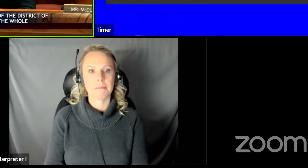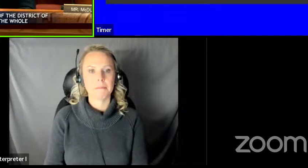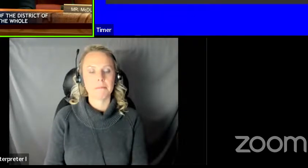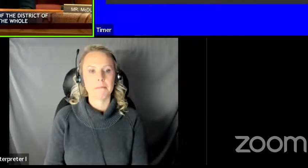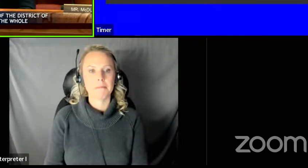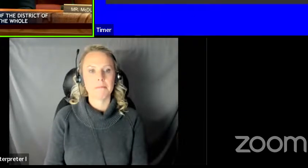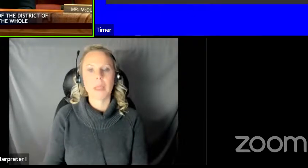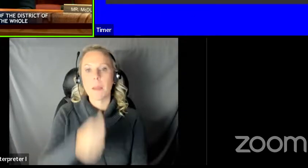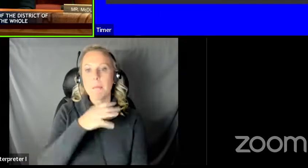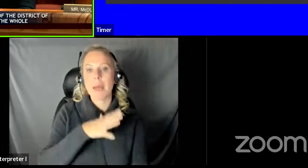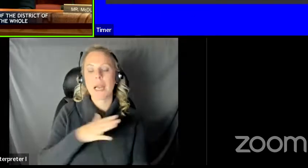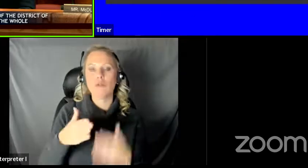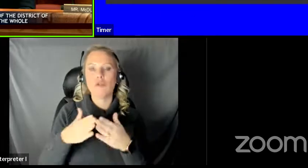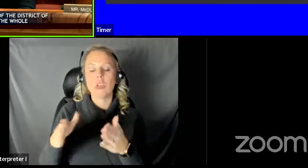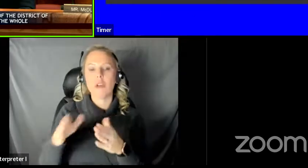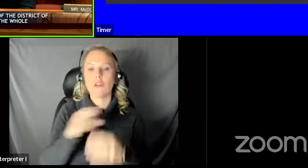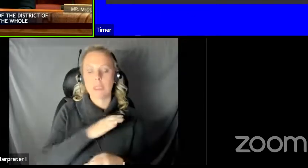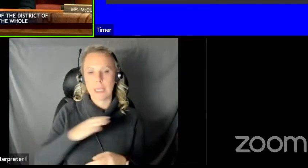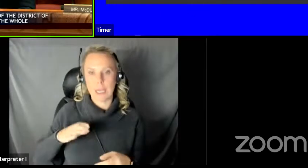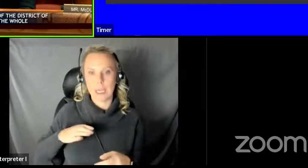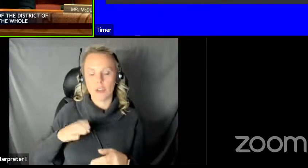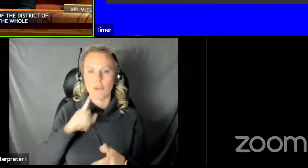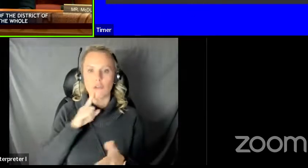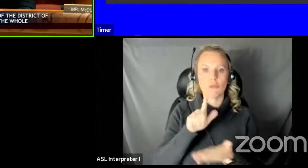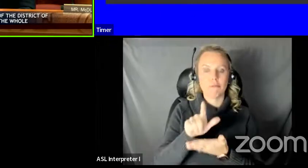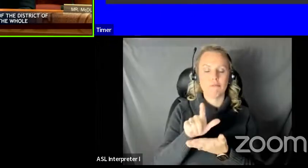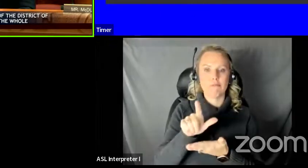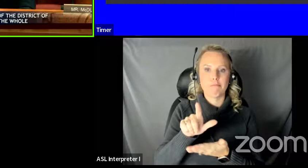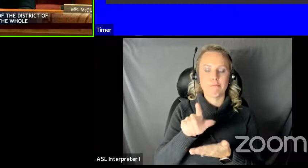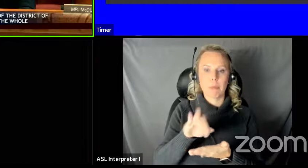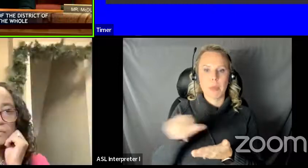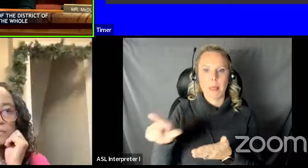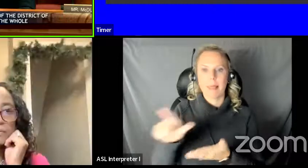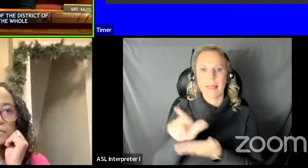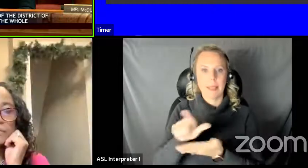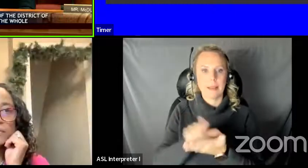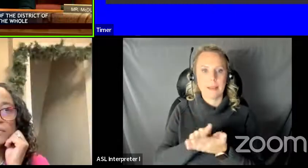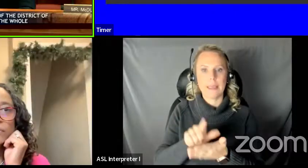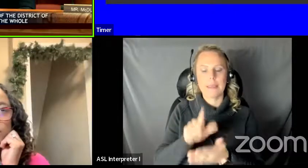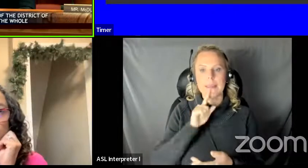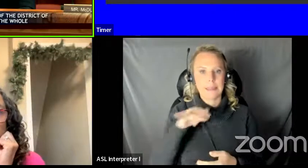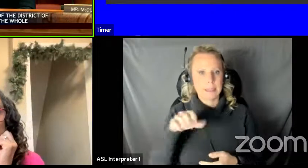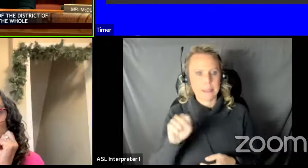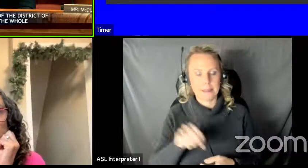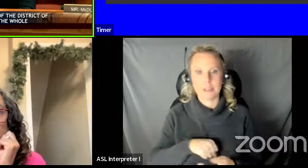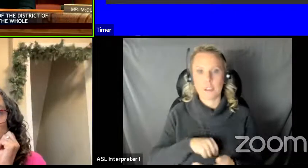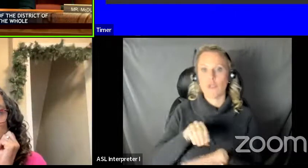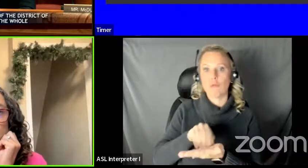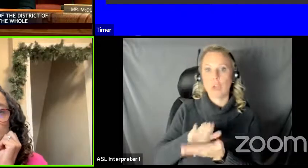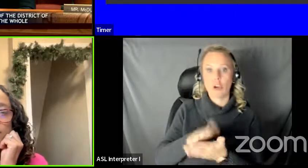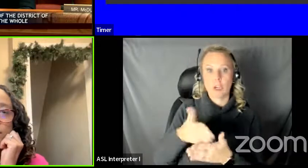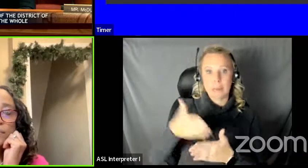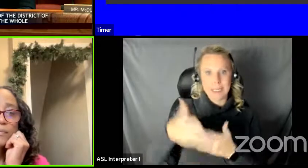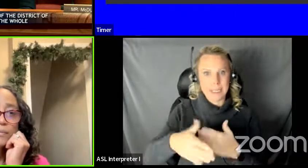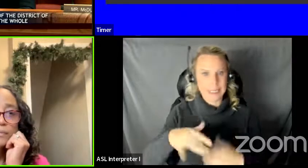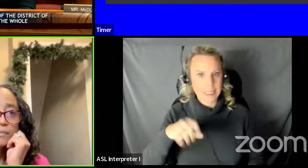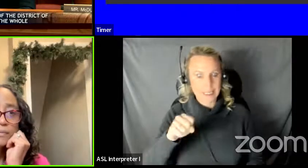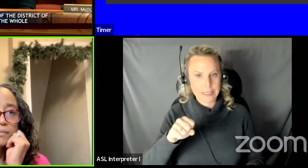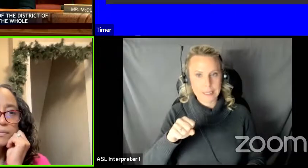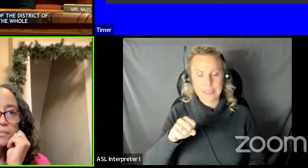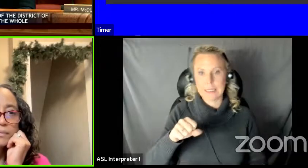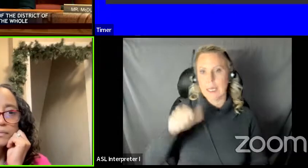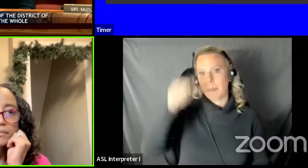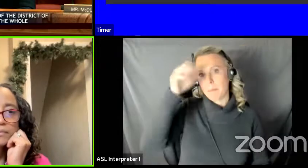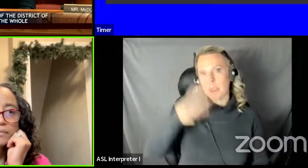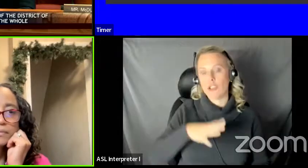Madam General Counsel, is the measure legally and technically sufficient for our consideration? Yes, it is. Madam Secretary, is the record complete? Yes, it is. Mr.